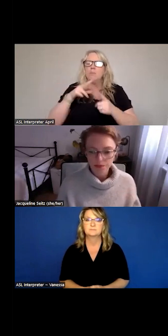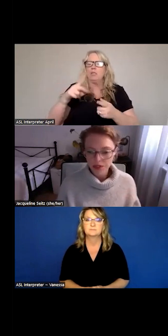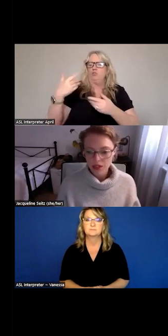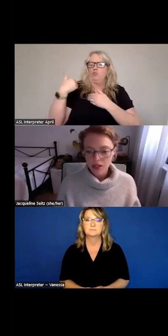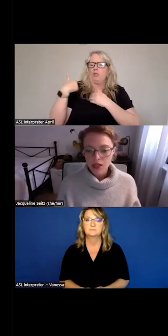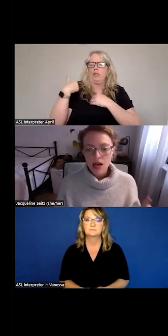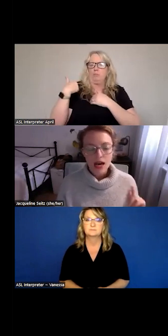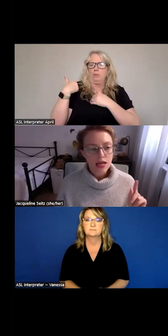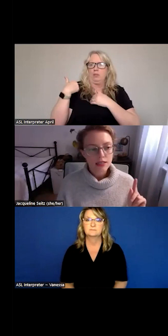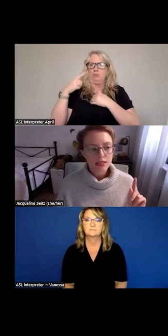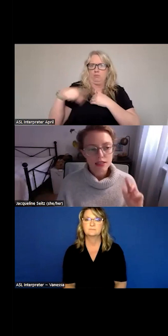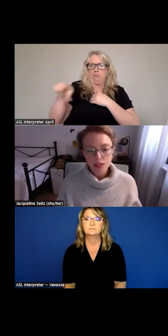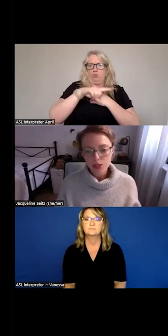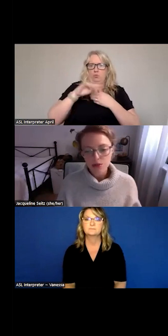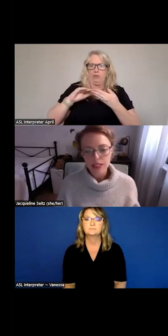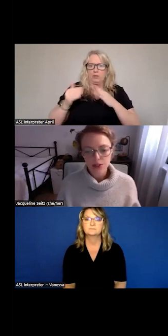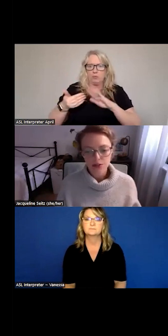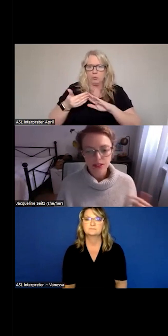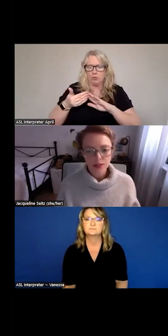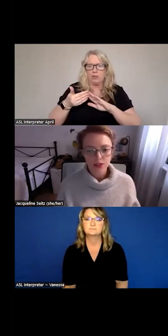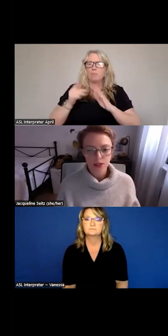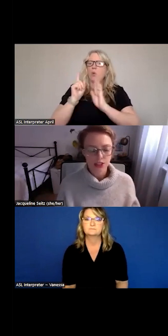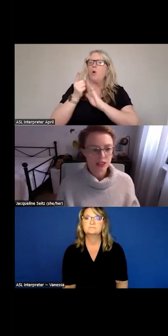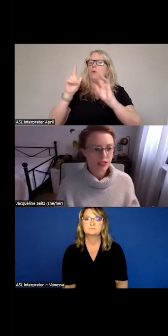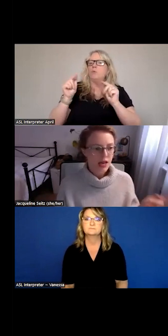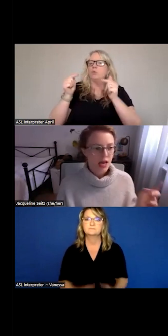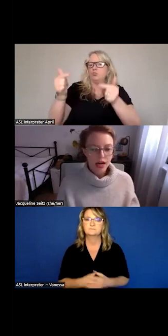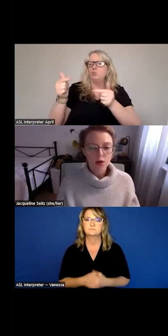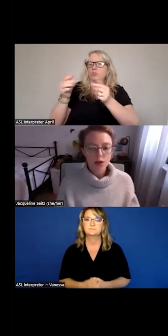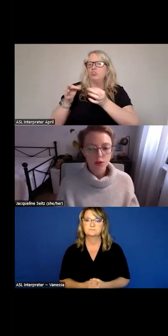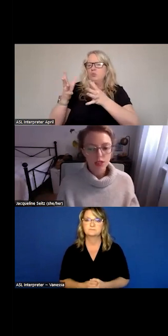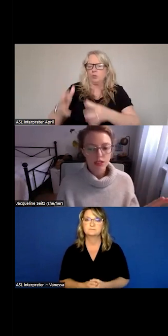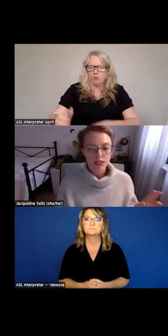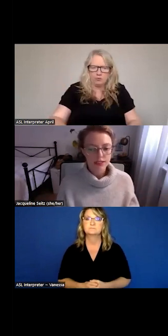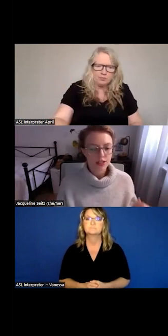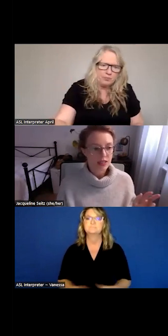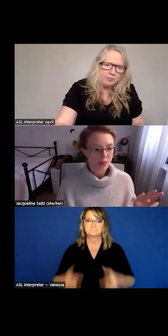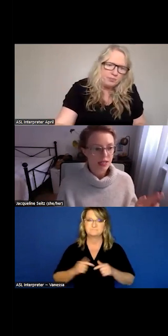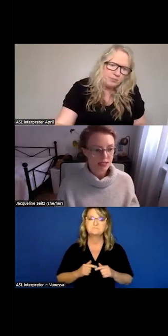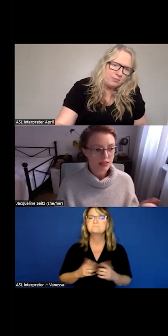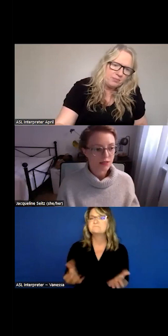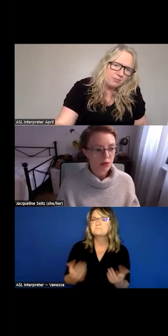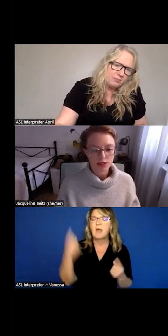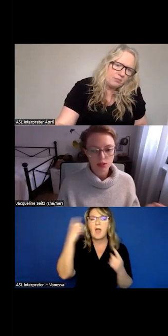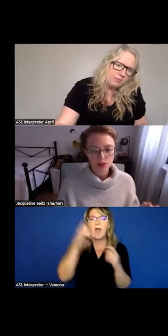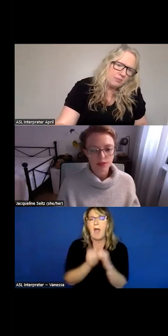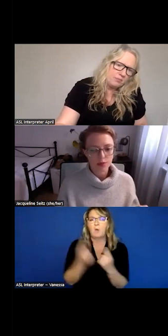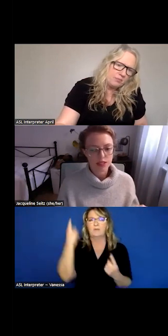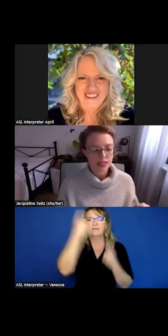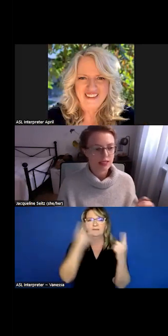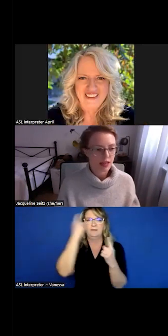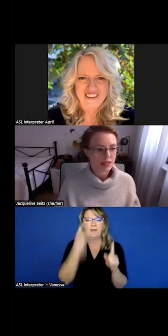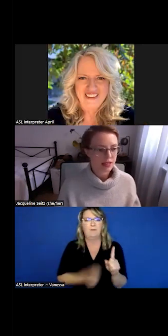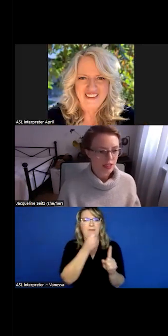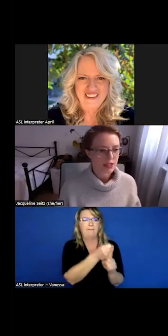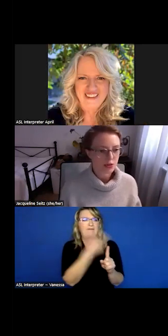community. And this can be used to answer the fundamental question: how are we considering the impacts to individuals as we develop our